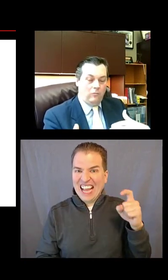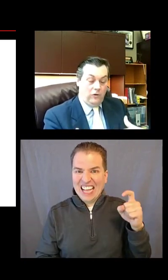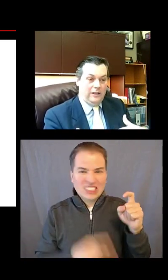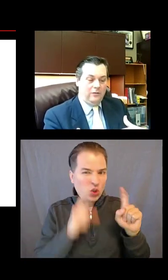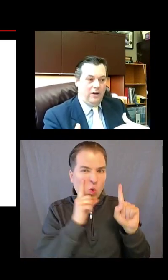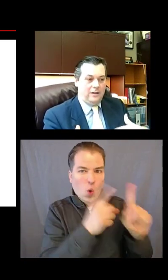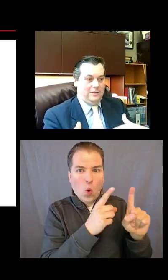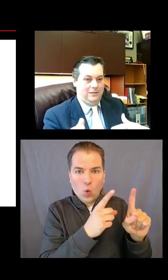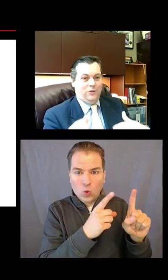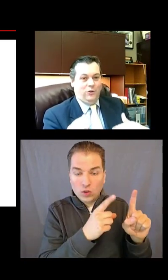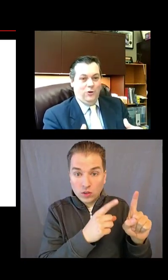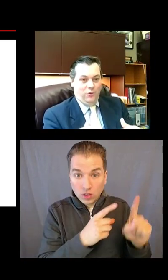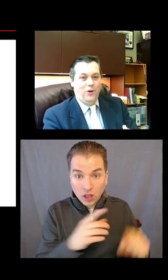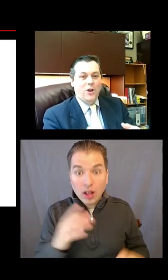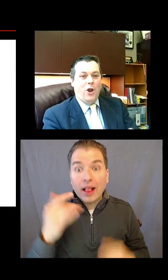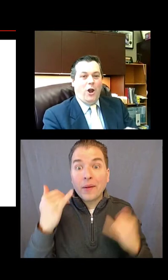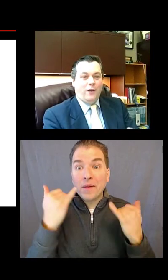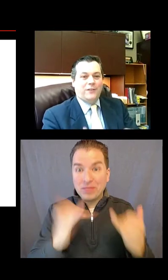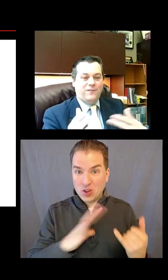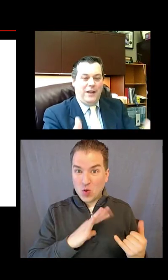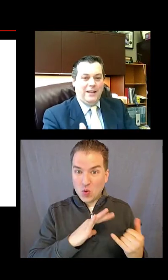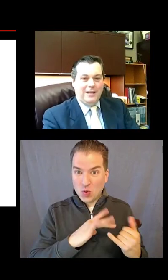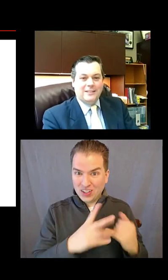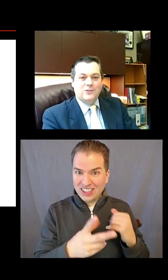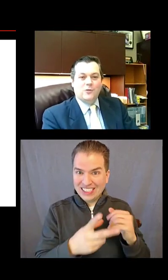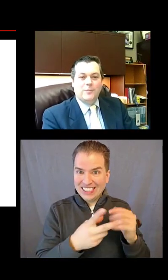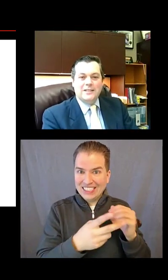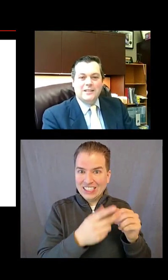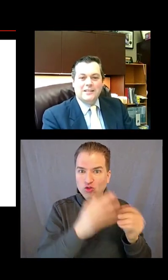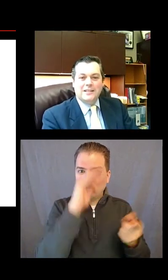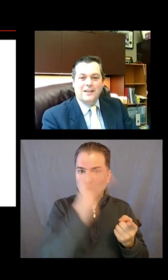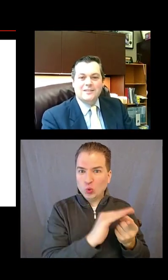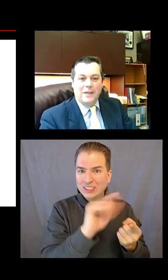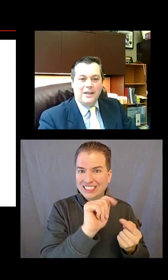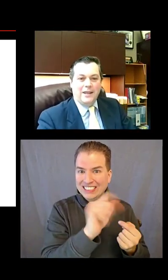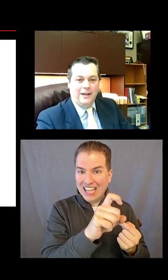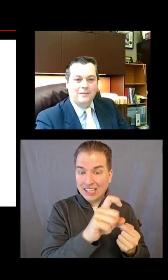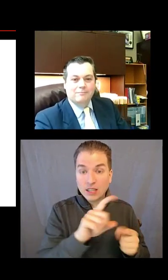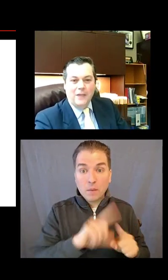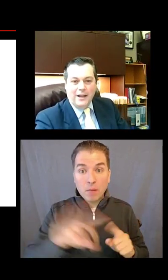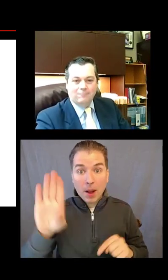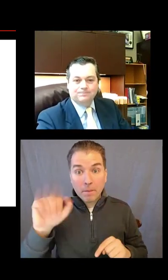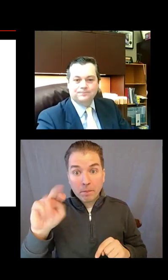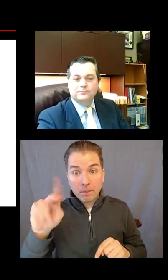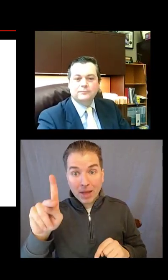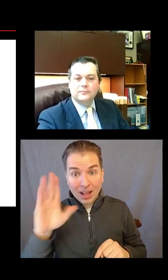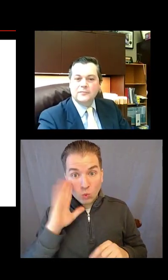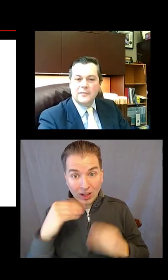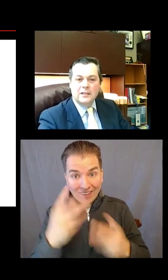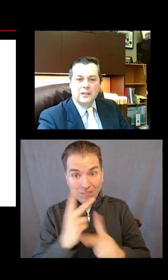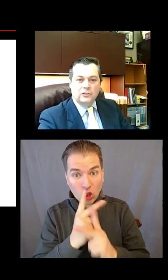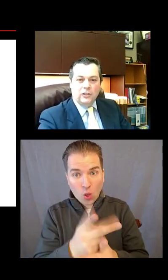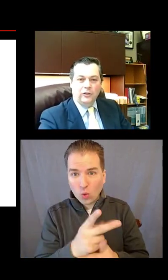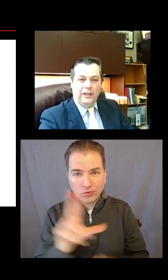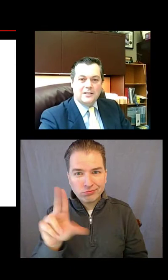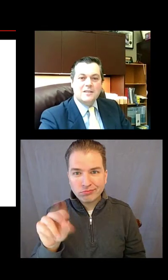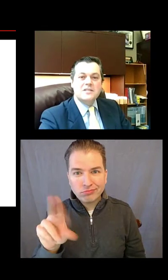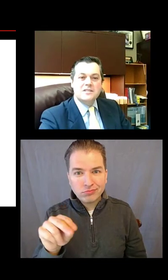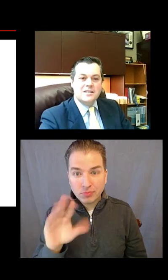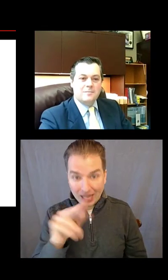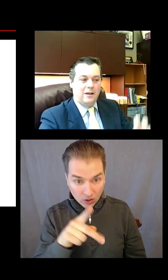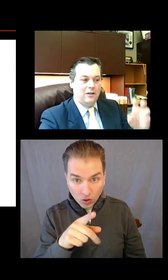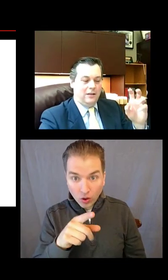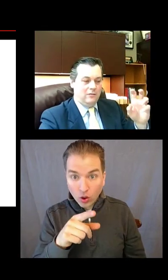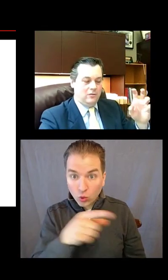are really reticent to offer financing to a business that doesn't make any money. So that's